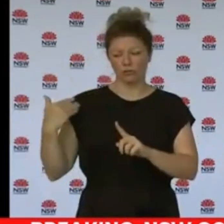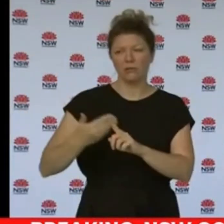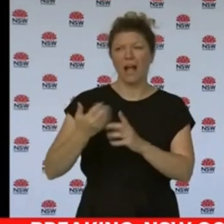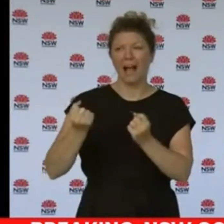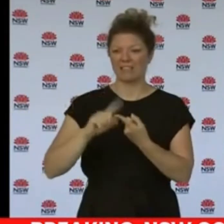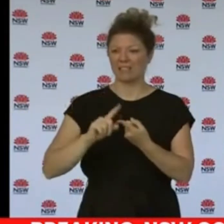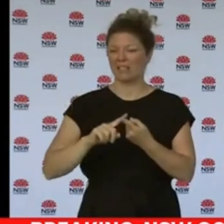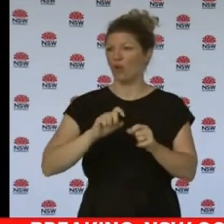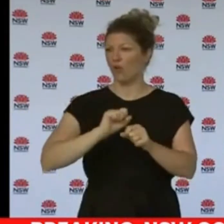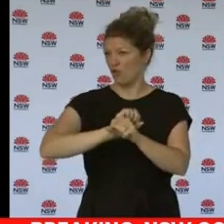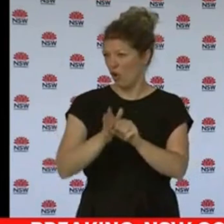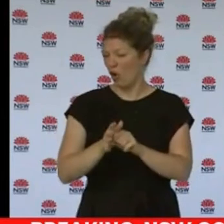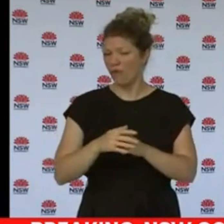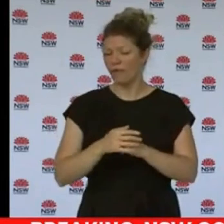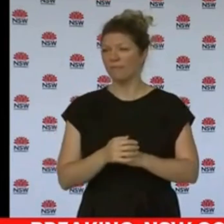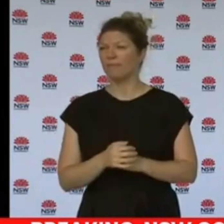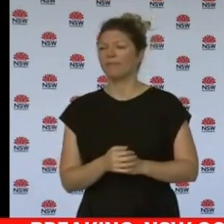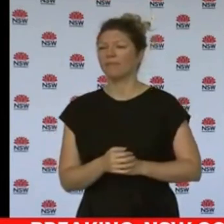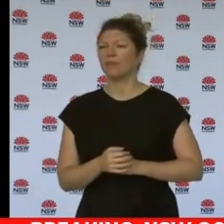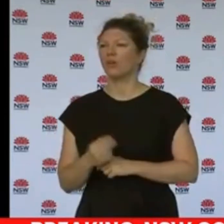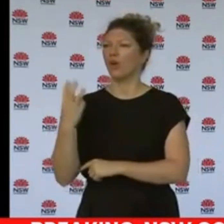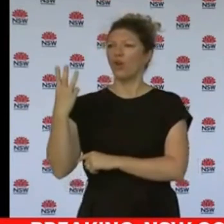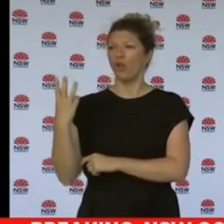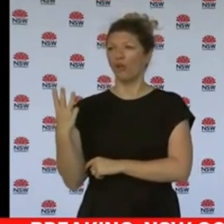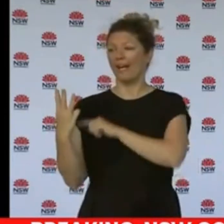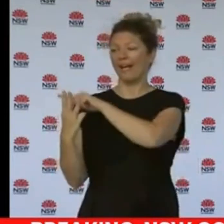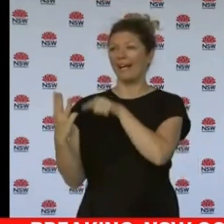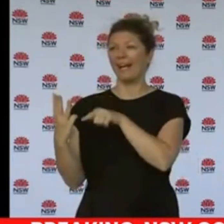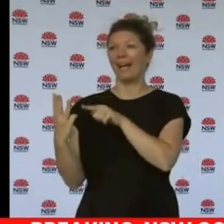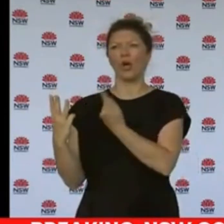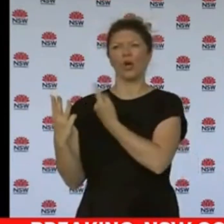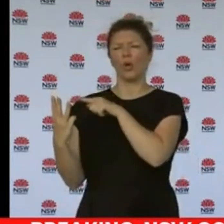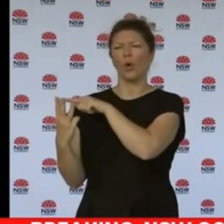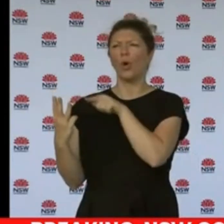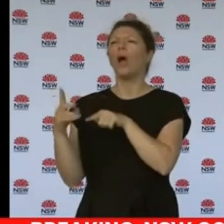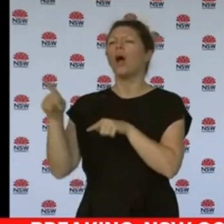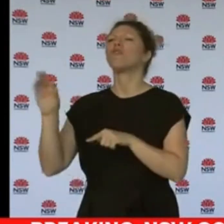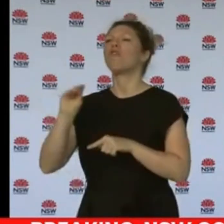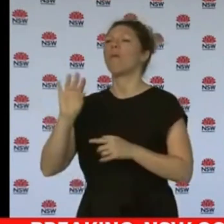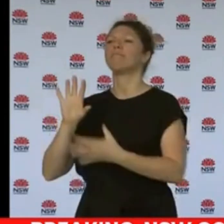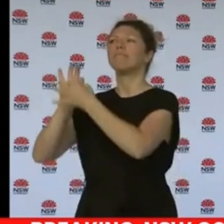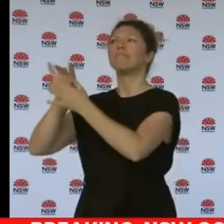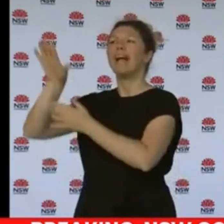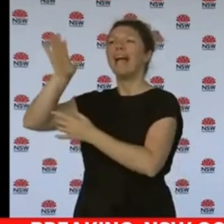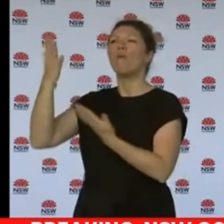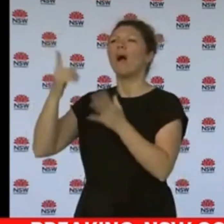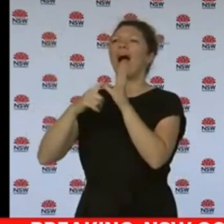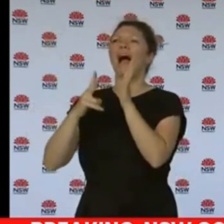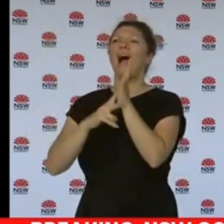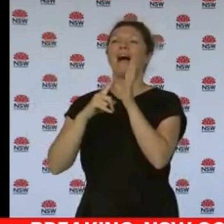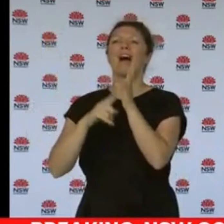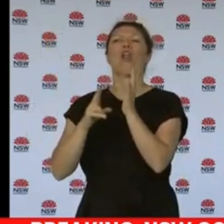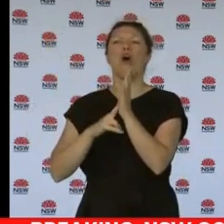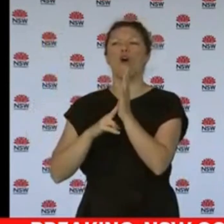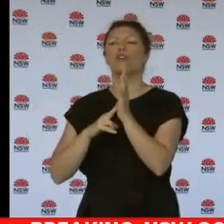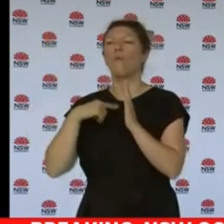4,818. Of the 3 new locally acquired cases, 1 is a young man from the southern zone of the Northern Beaches who is linked to Avalon cluster and